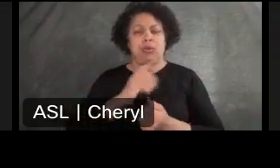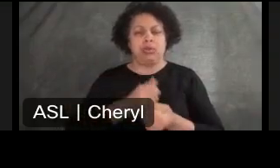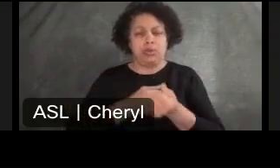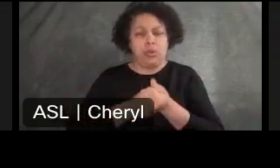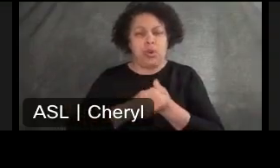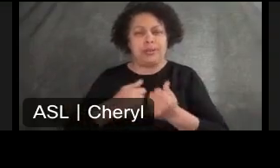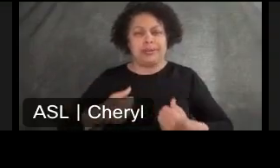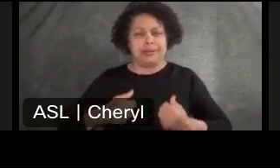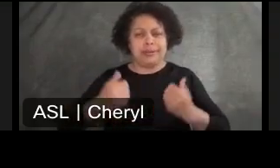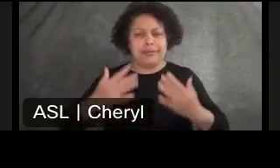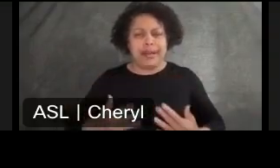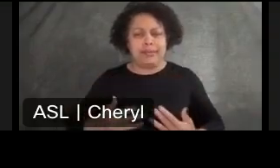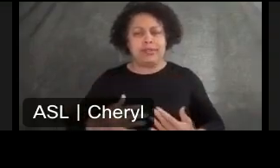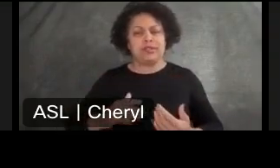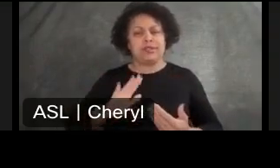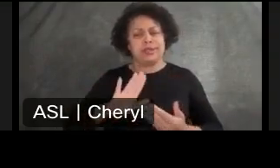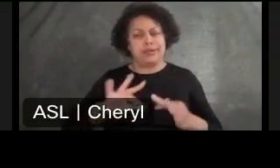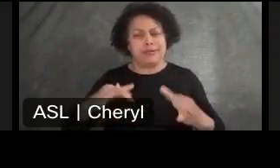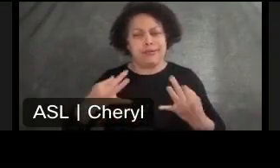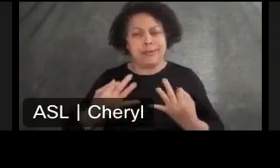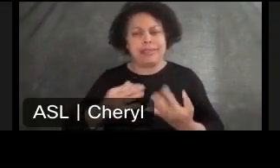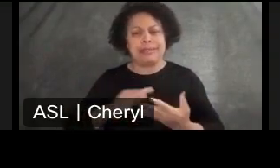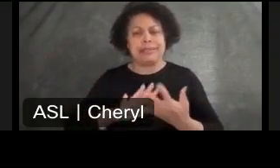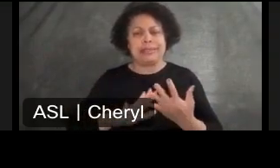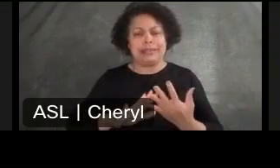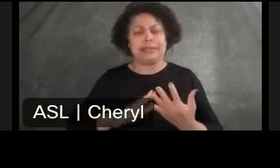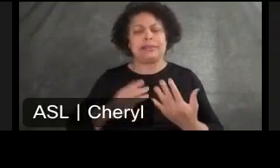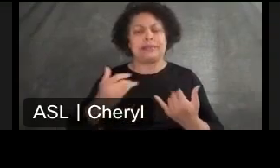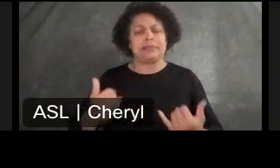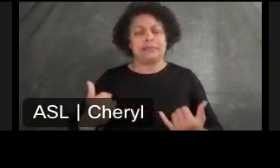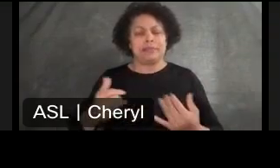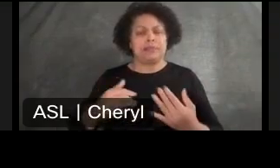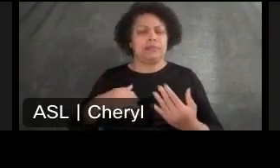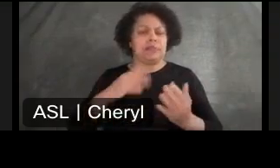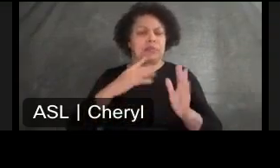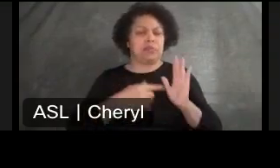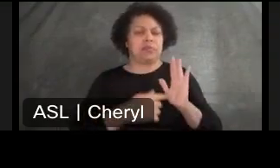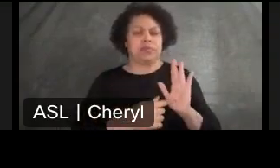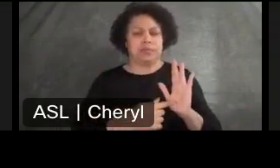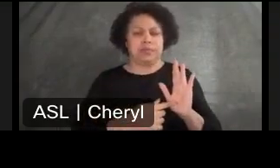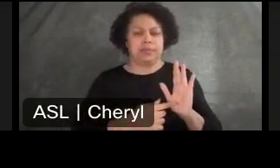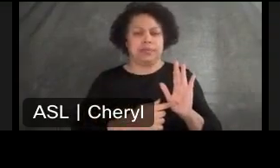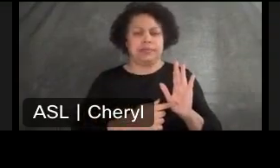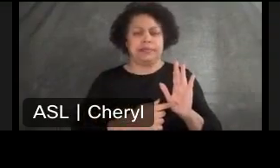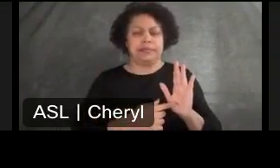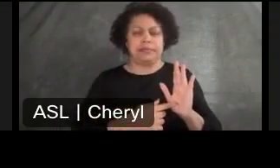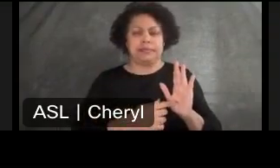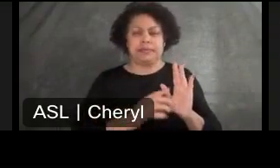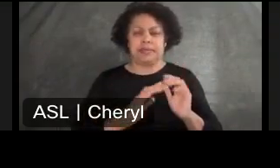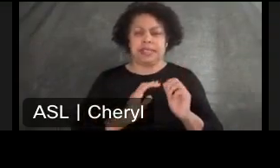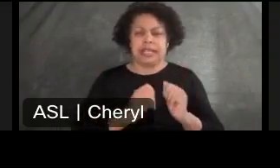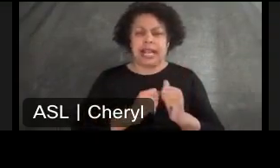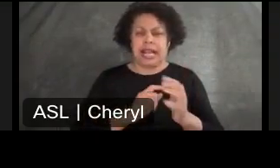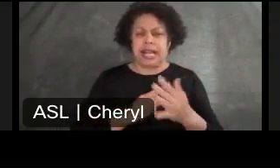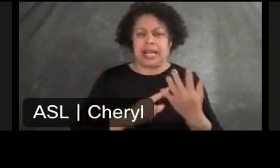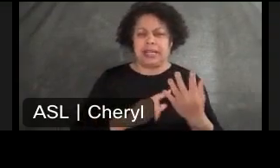their families, I want us to look at how the elements are